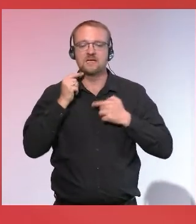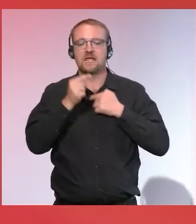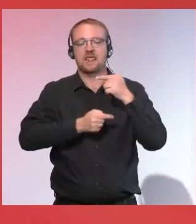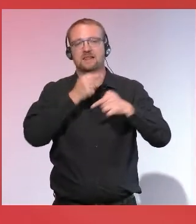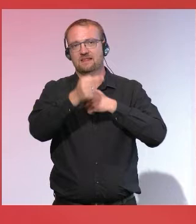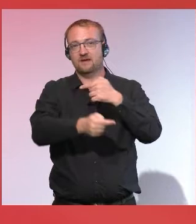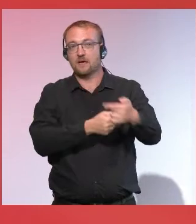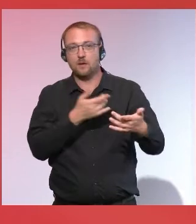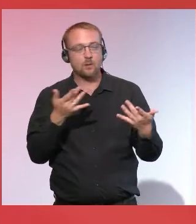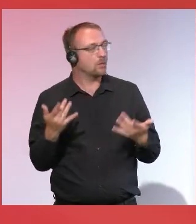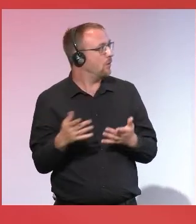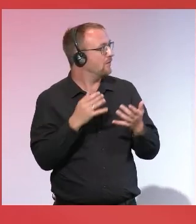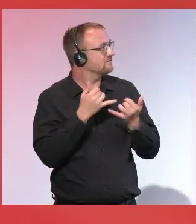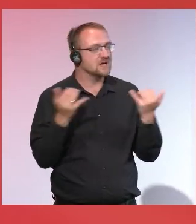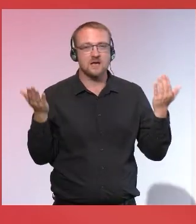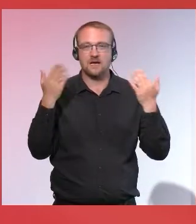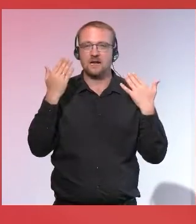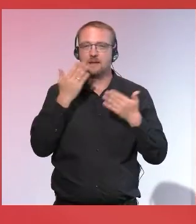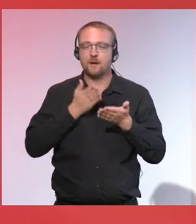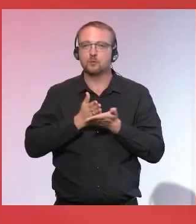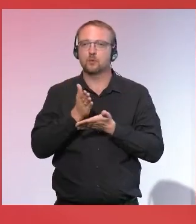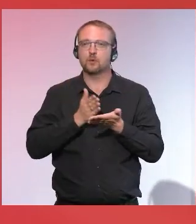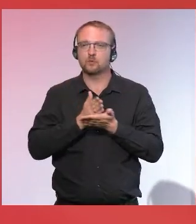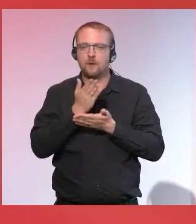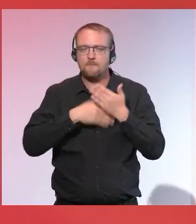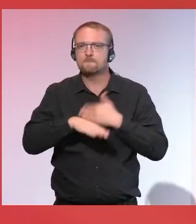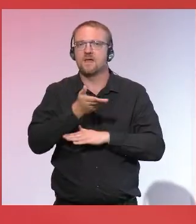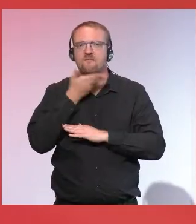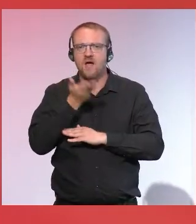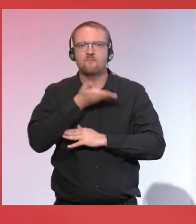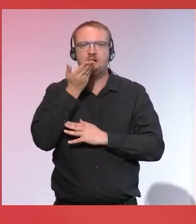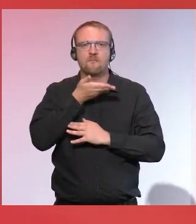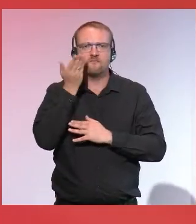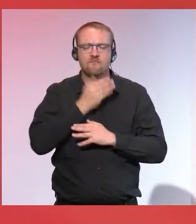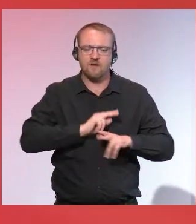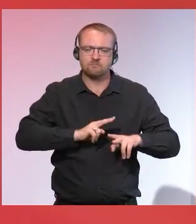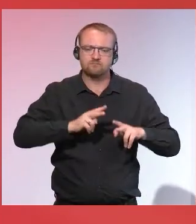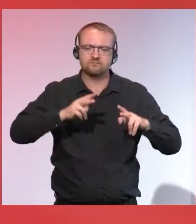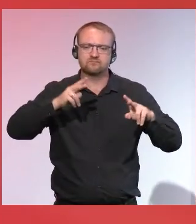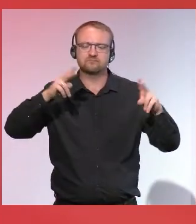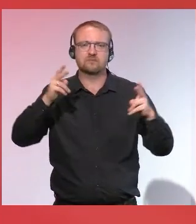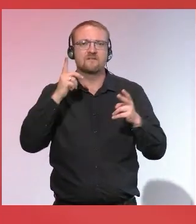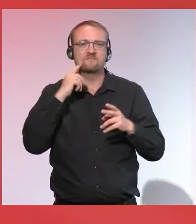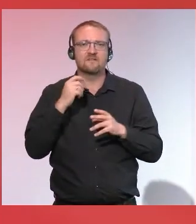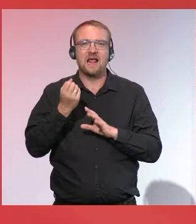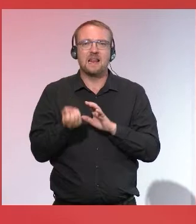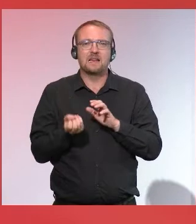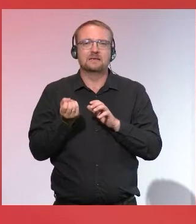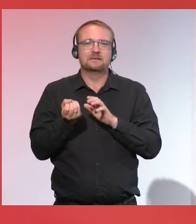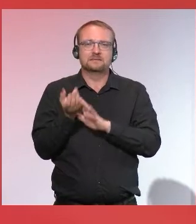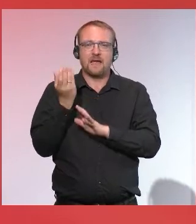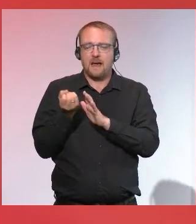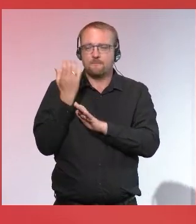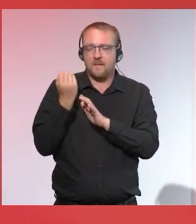up because of the emissions of greenhouse gases through our human activities. And what you'll notice is that